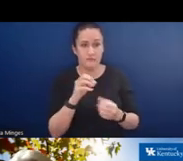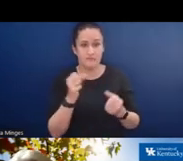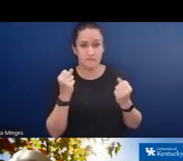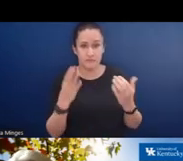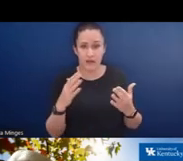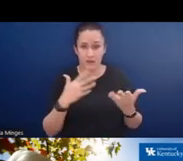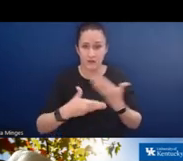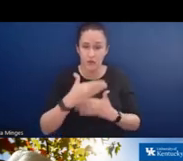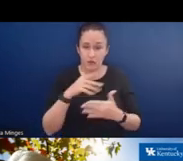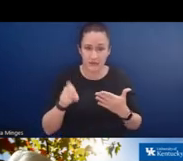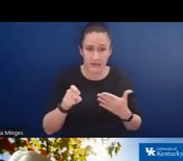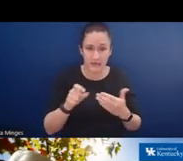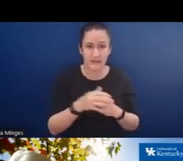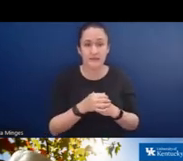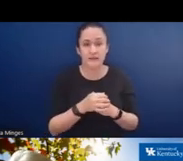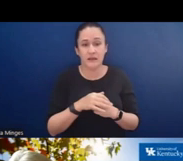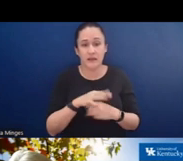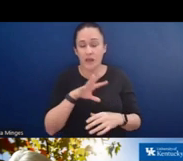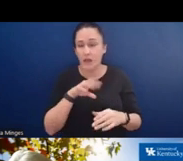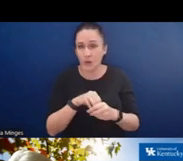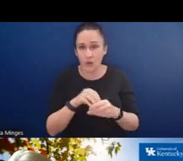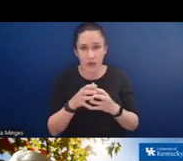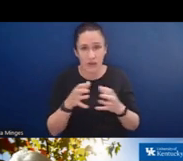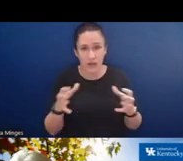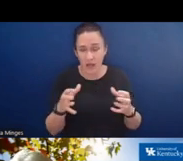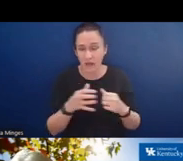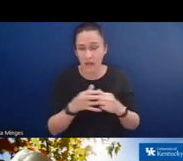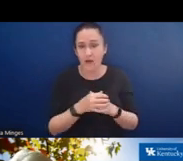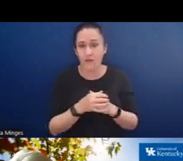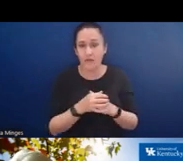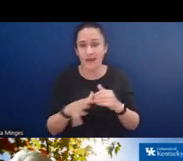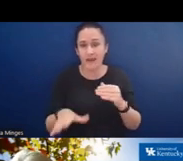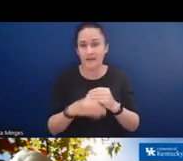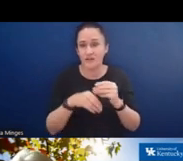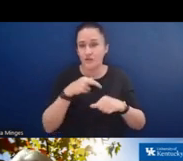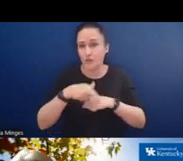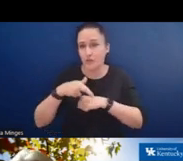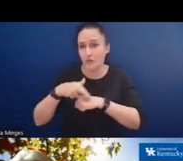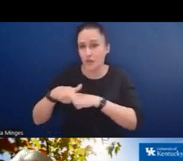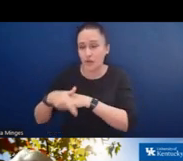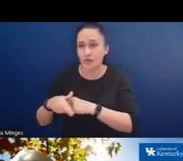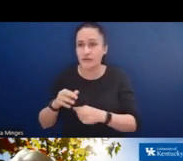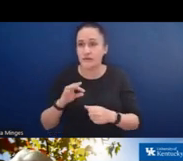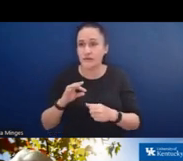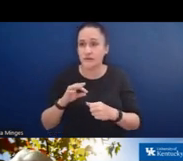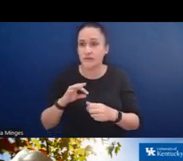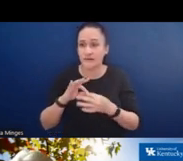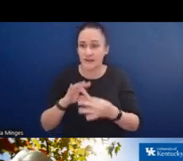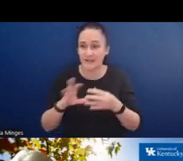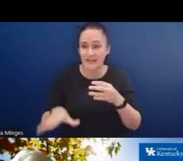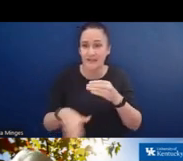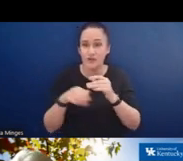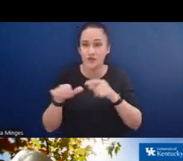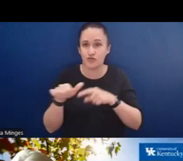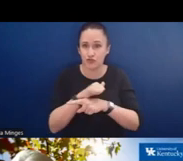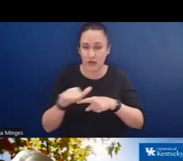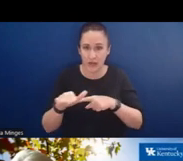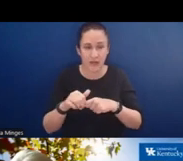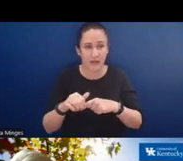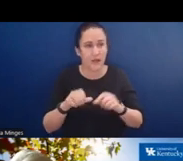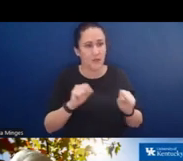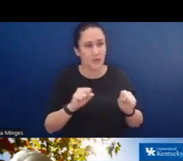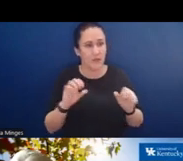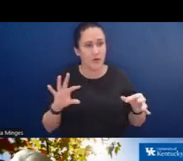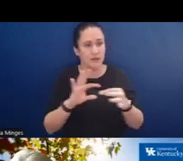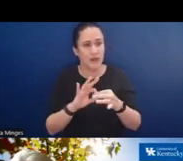needs, included a lot of additional referrals based on this additional training. And they were able to link